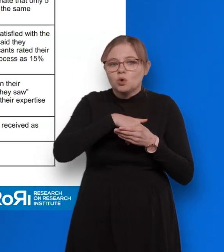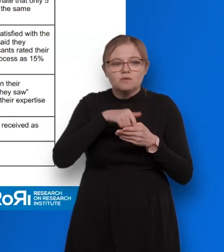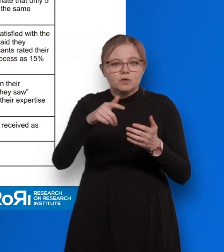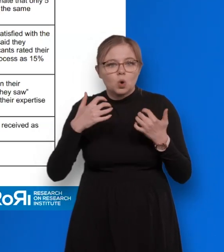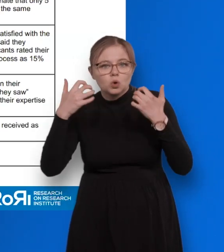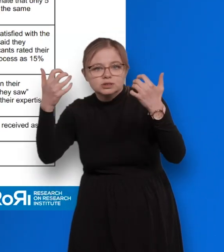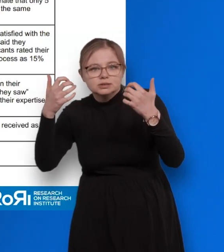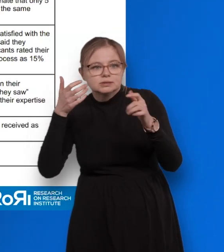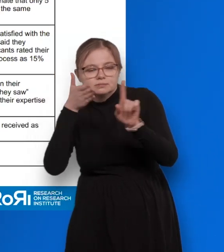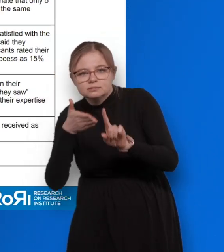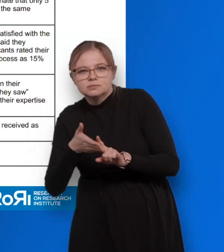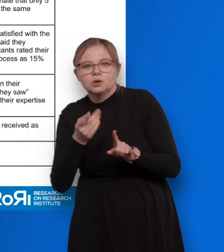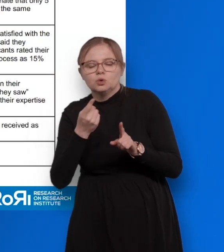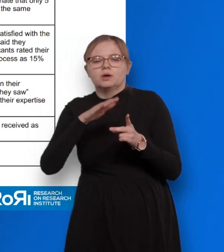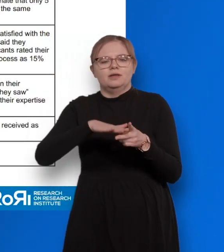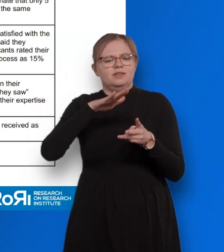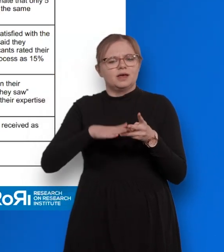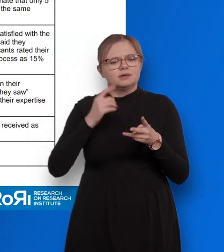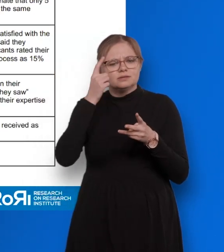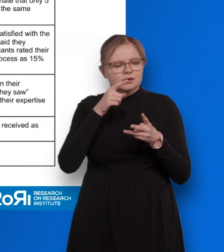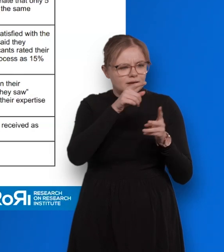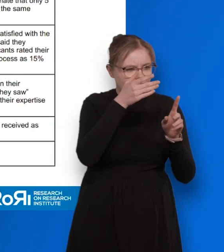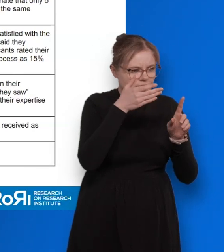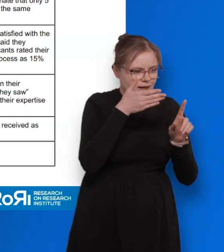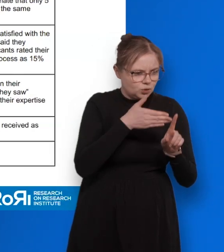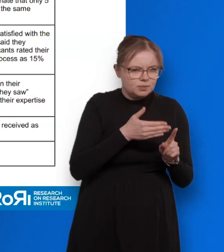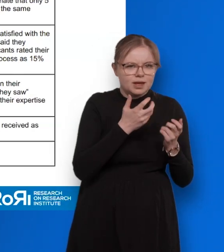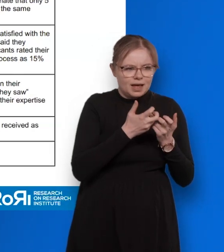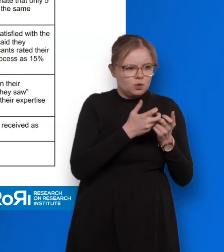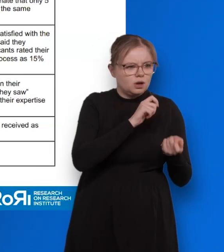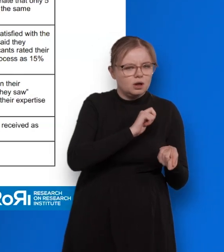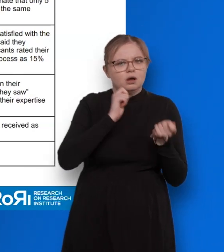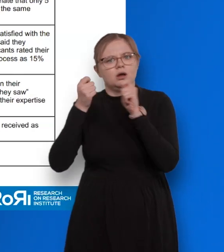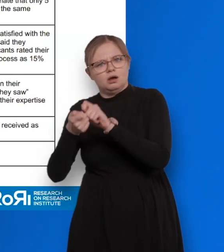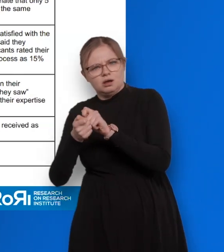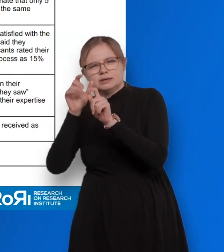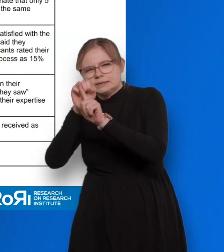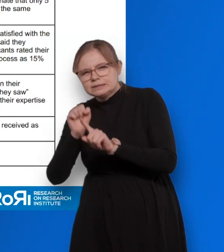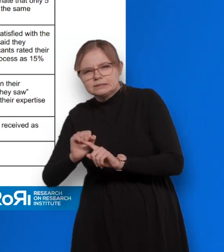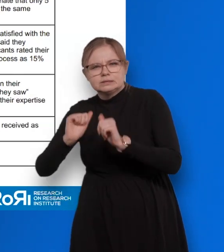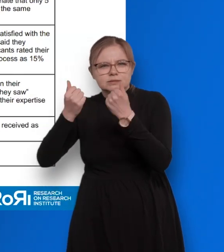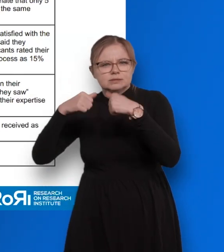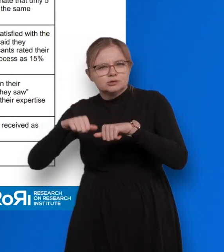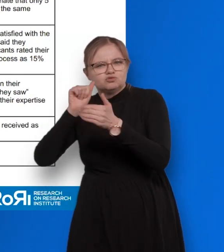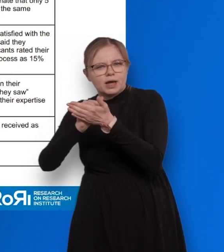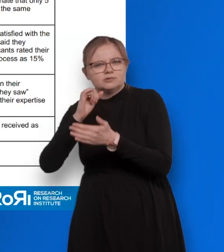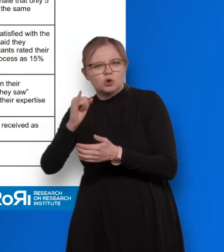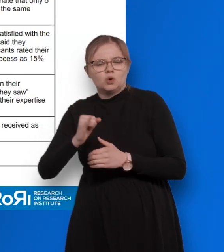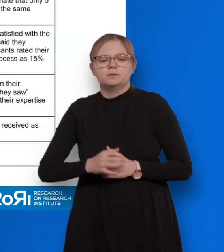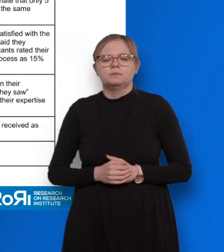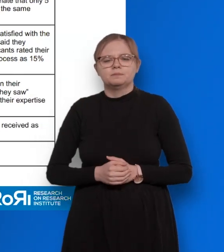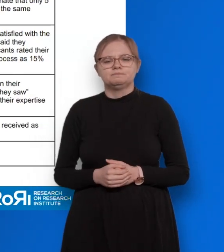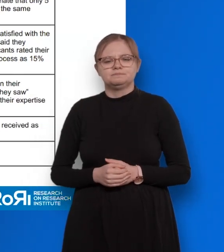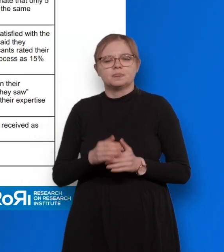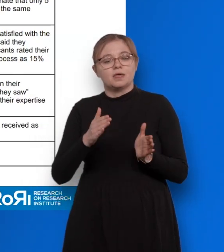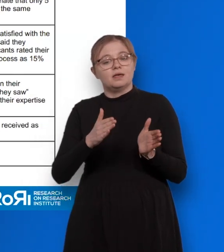what the focus, the audience was, and then how we would translate those outcomes into a measure that would tell us whether we got it right or wrong,